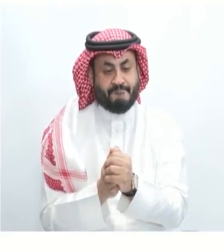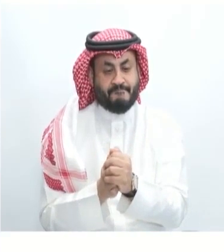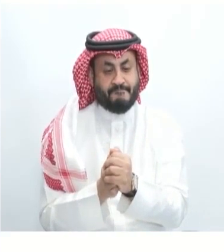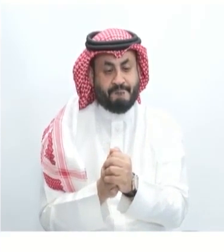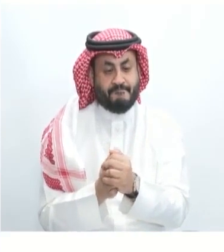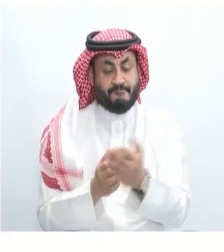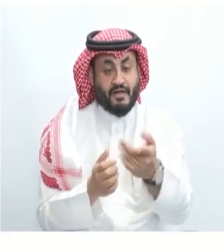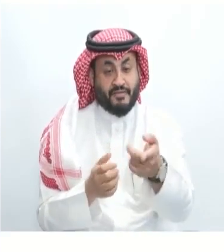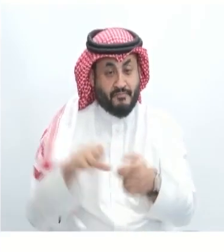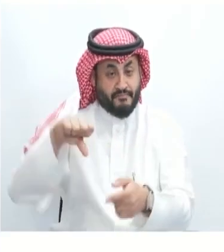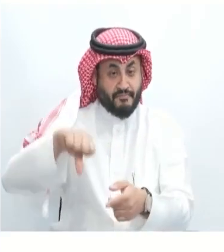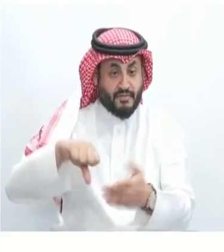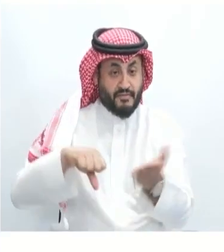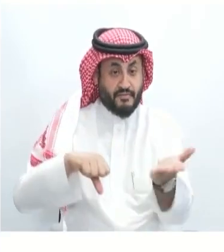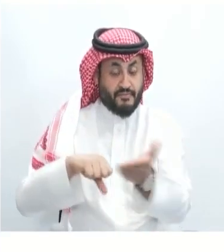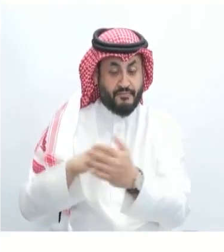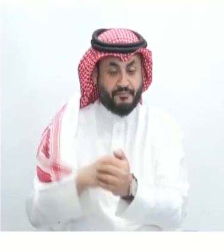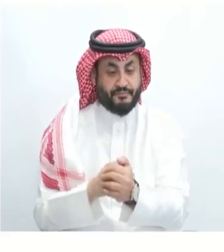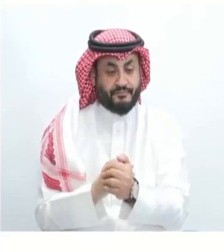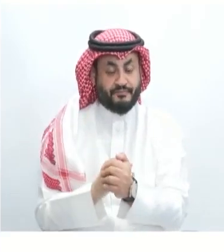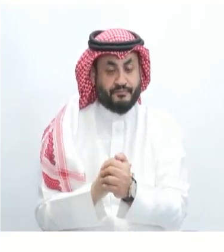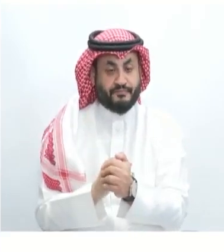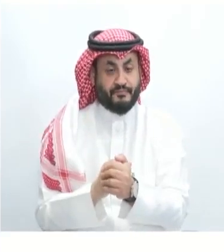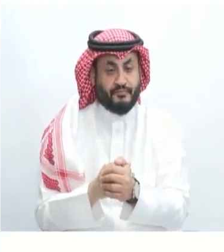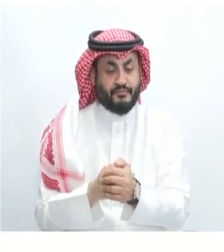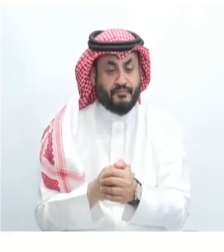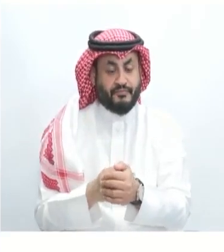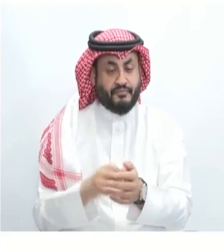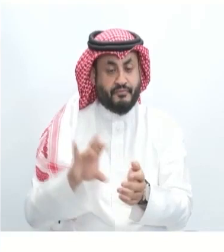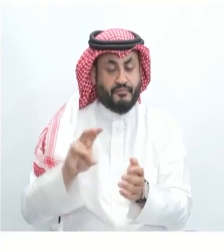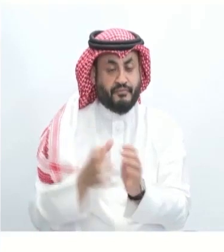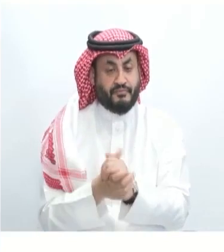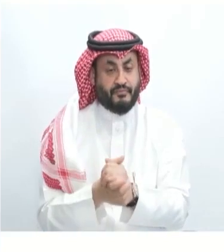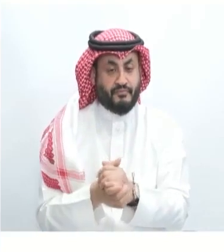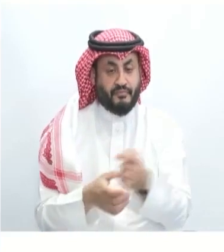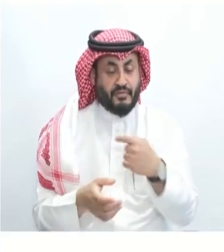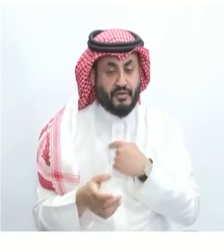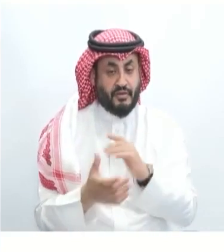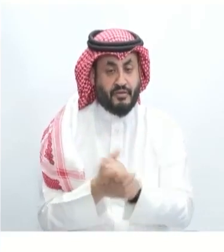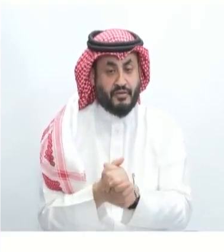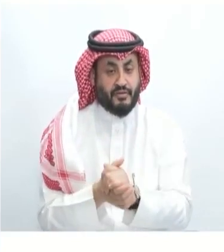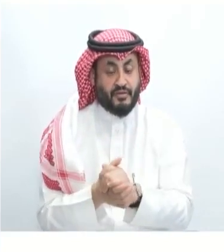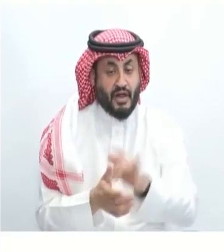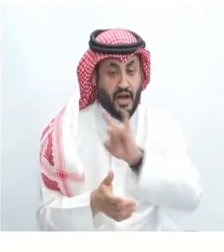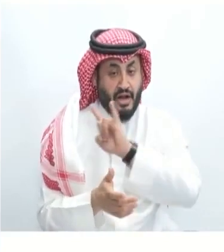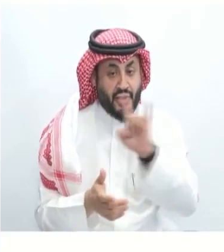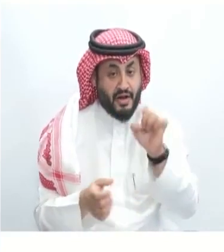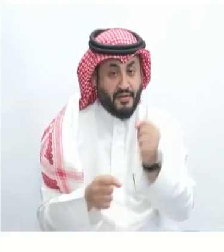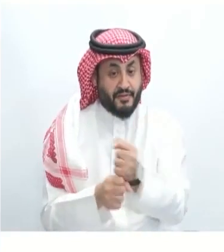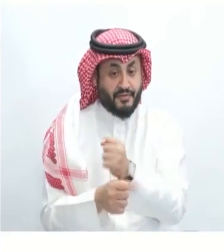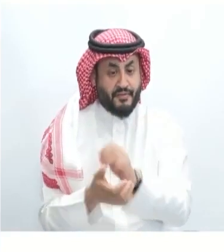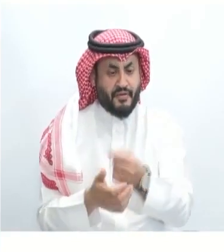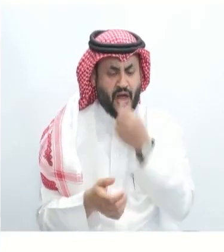the bad things that I shouldn't do, number seven, I should not